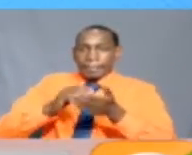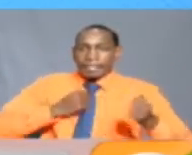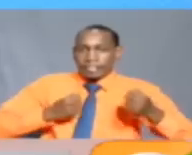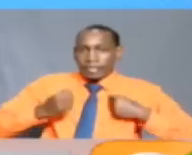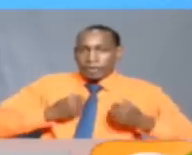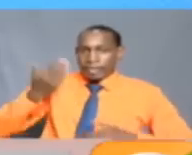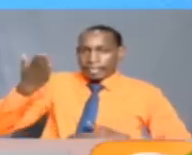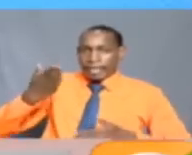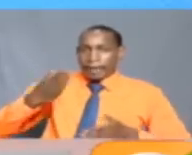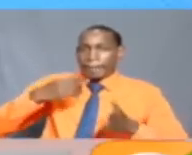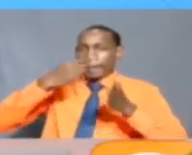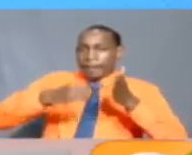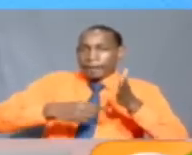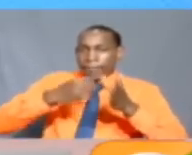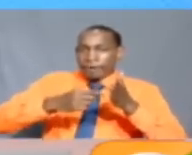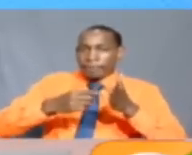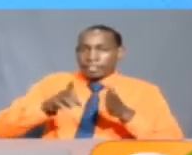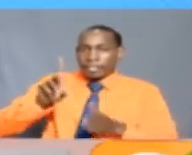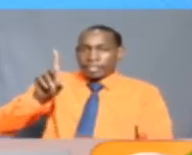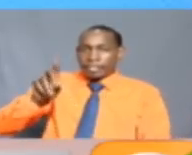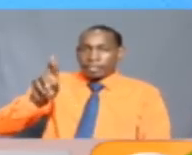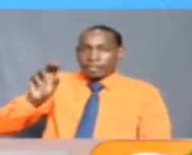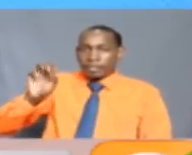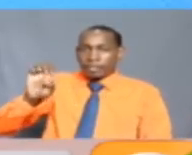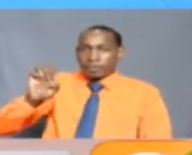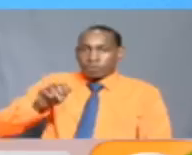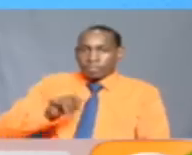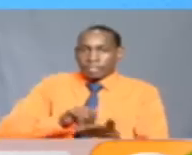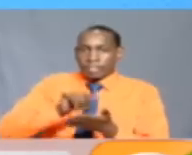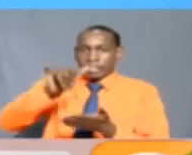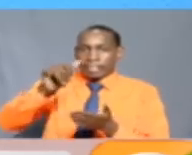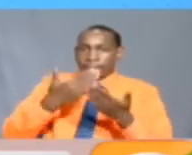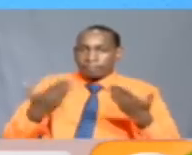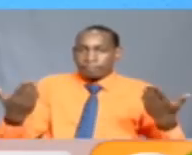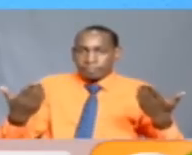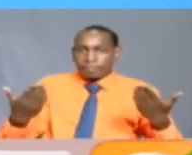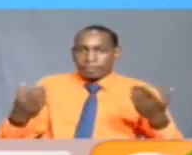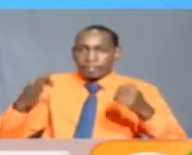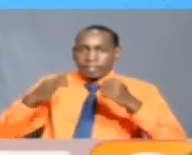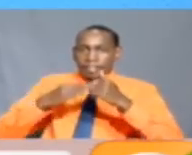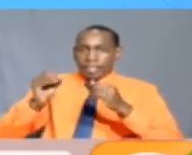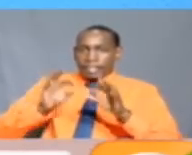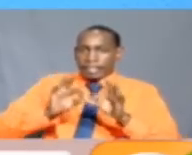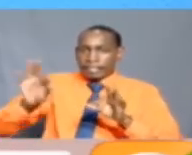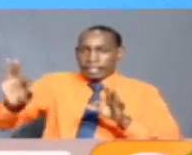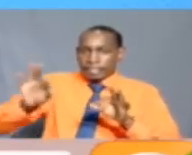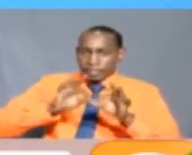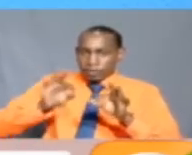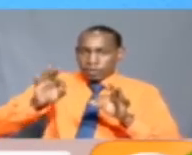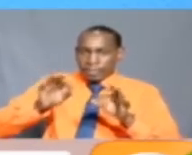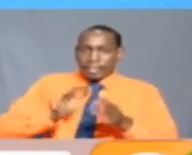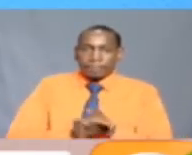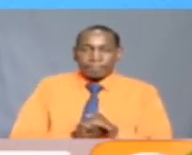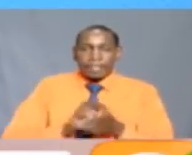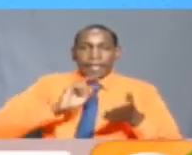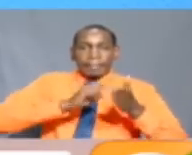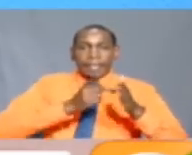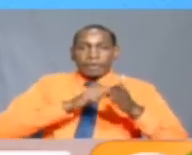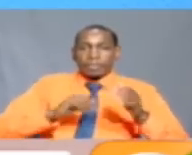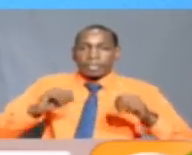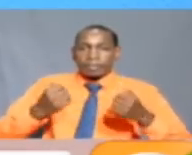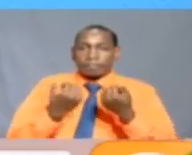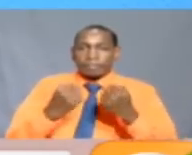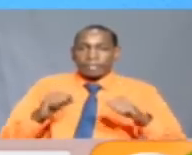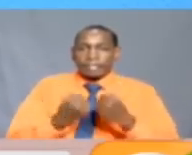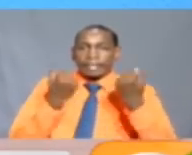is manufacturing drones that carry these items within an 80-kilometer radius, therefore saving